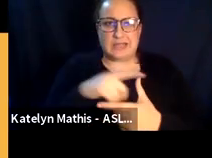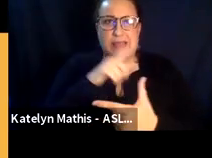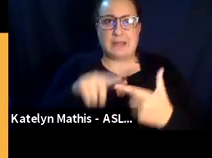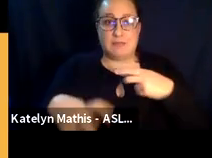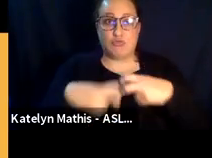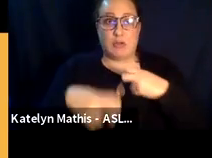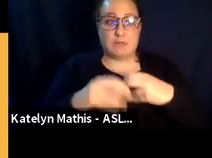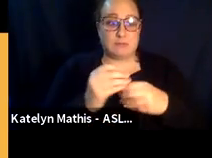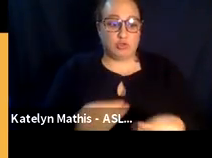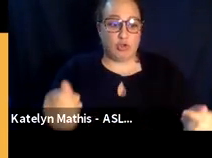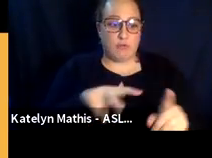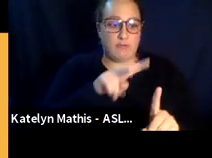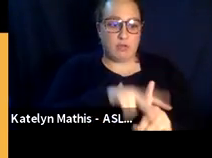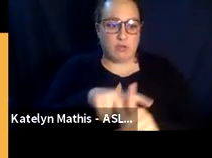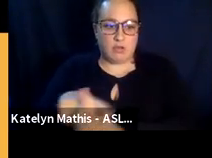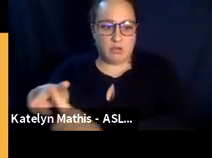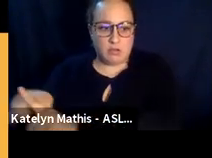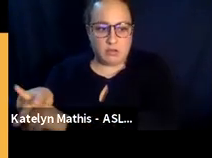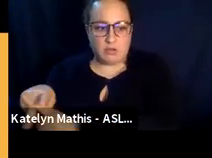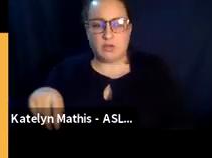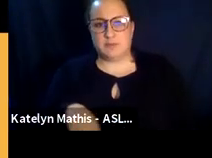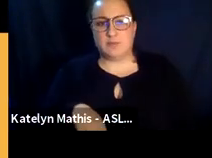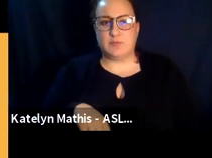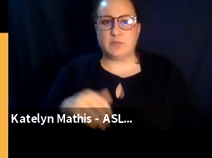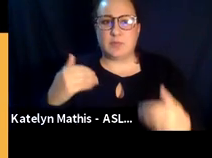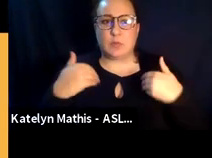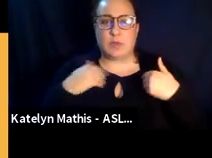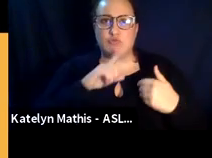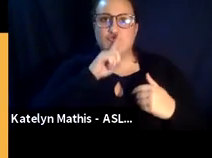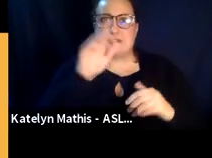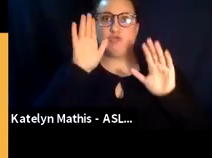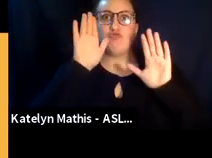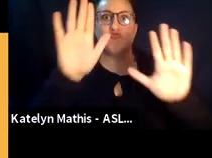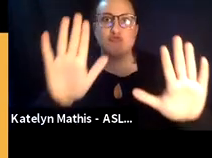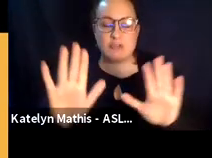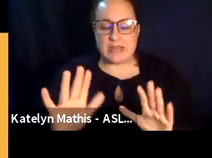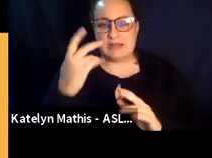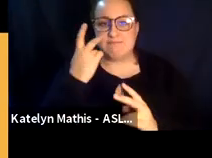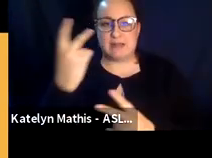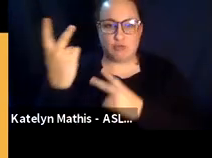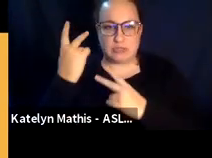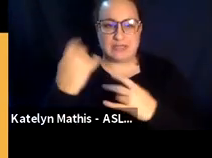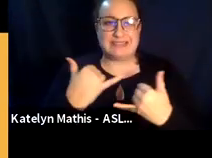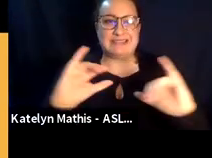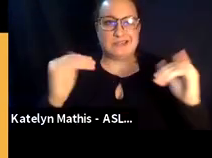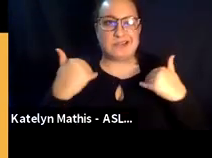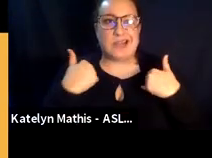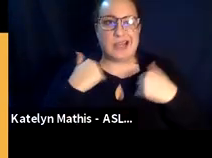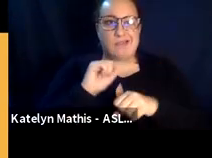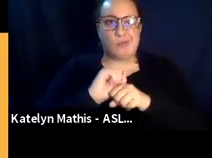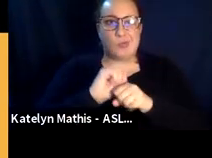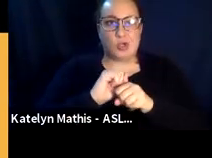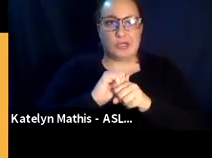solve. You can have a really great memory and still have working memory